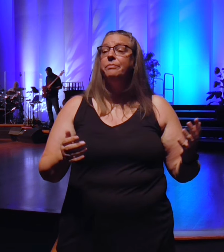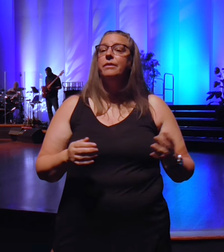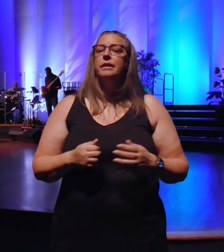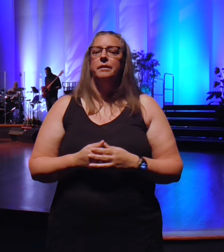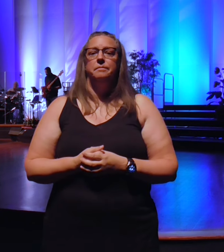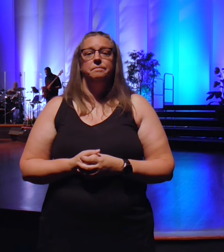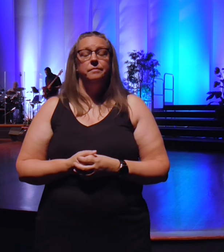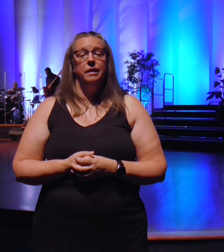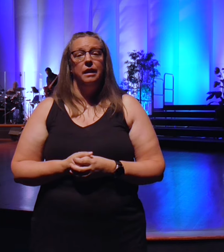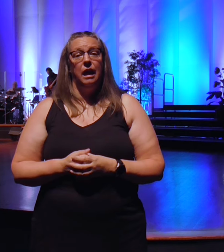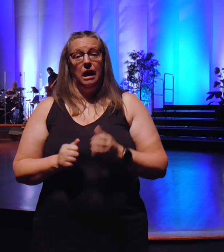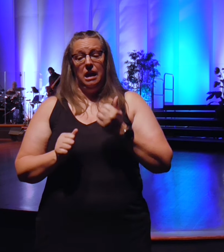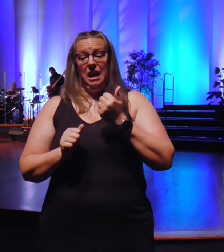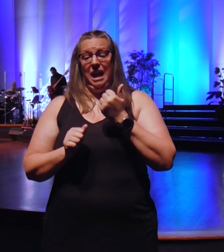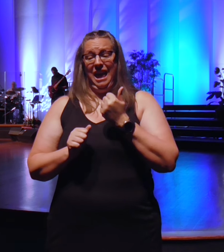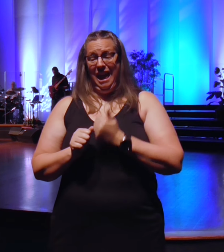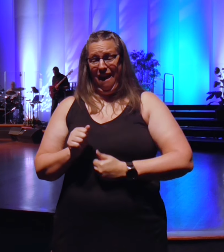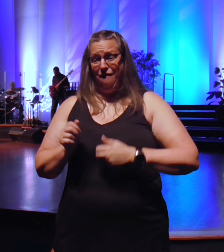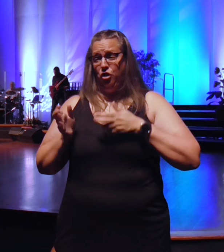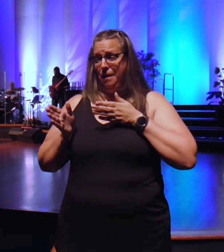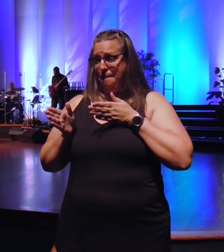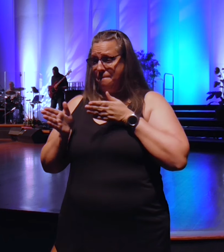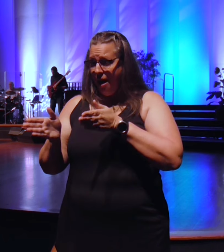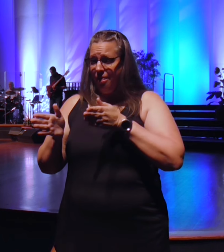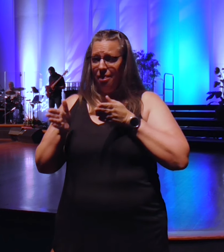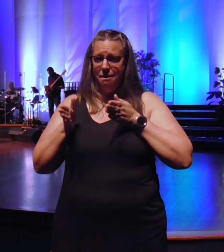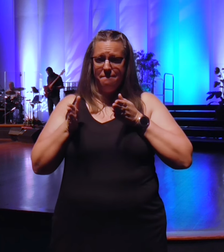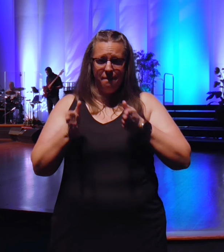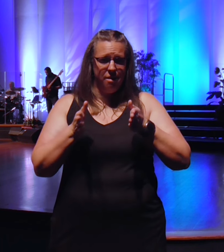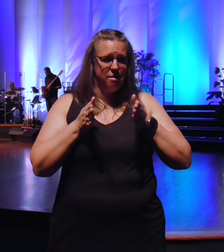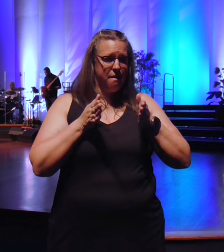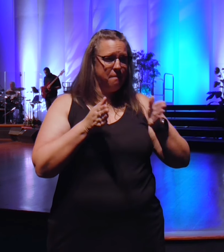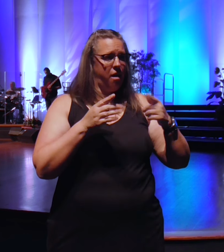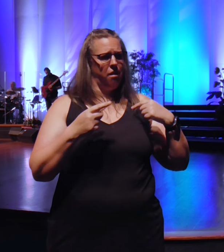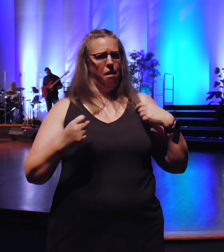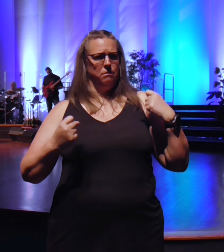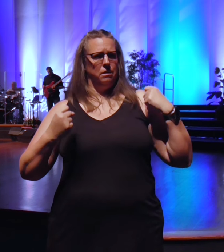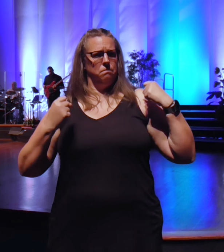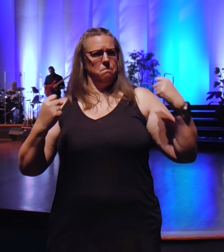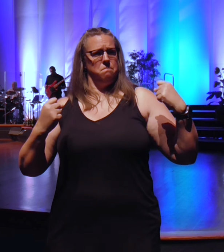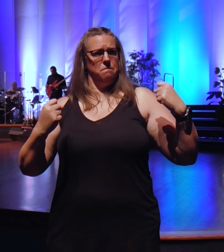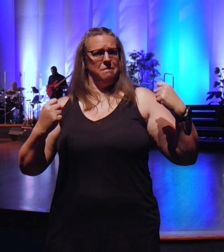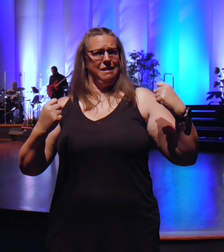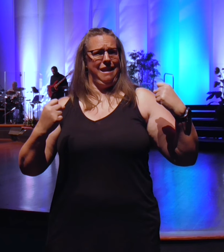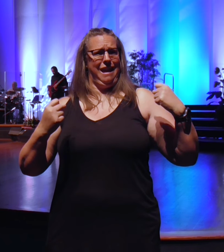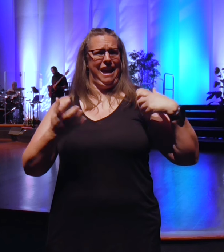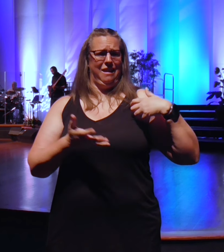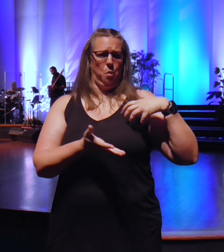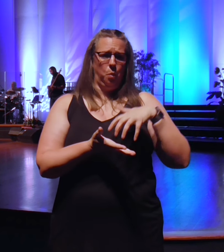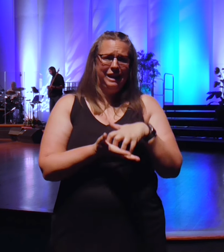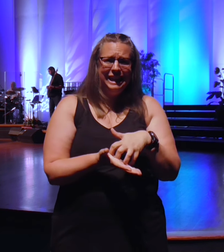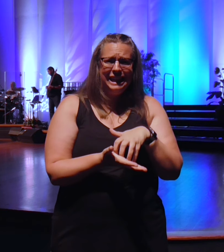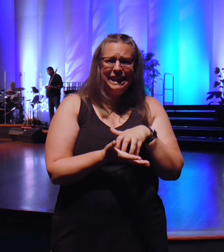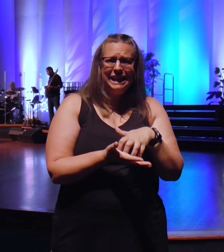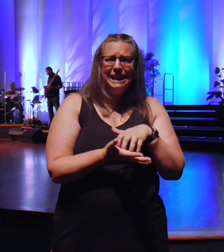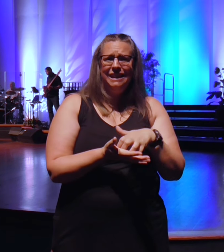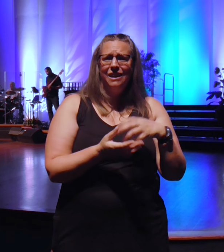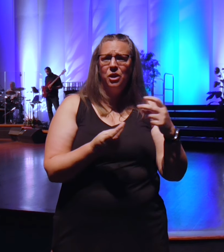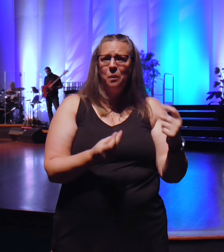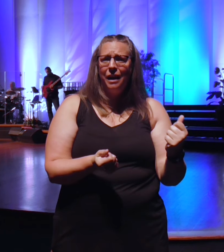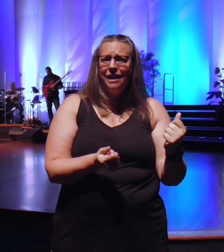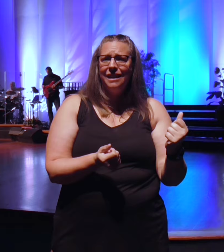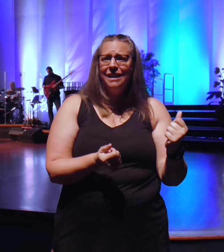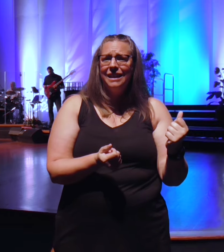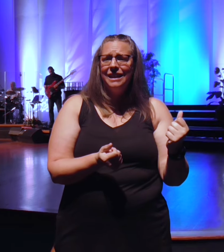On every single path I have stood strong, then cowered fast.